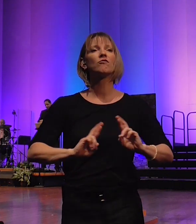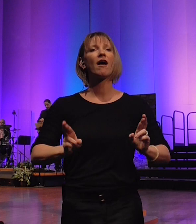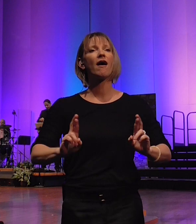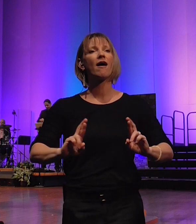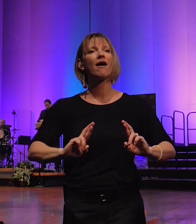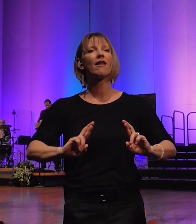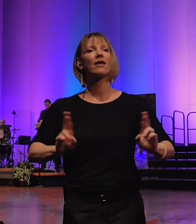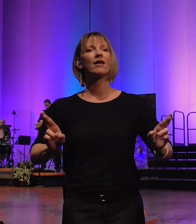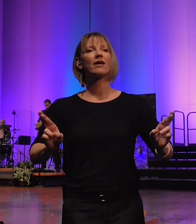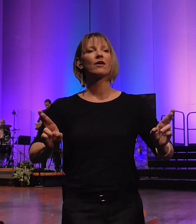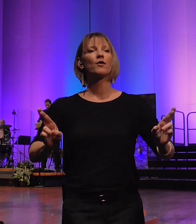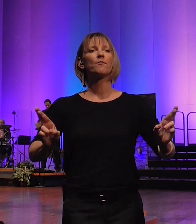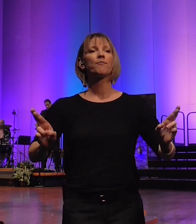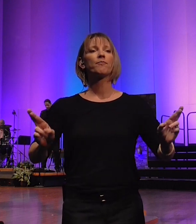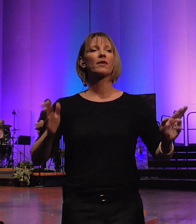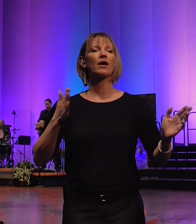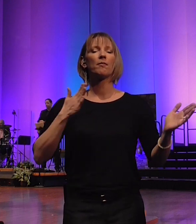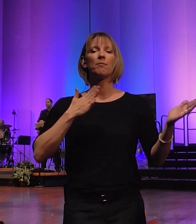Get ready,